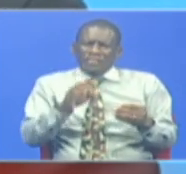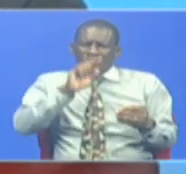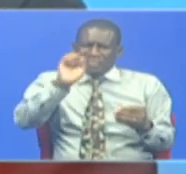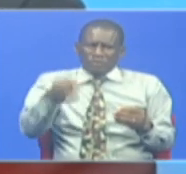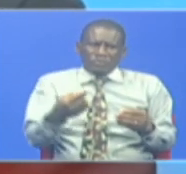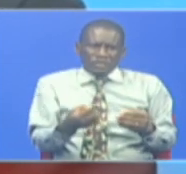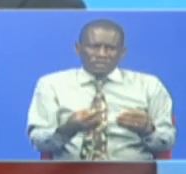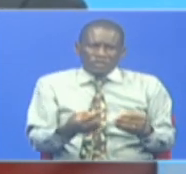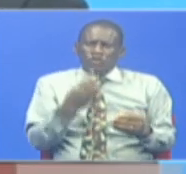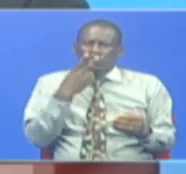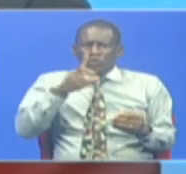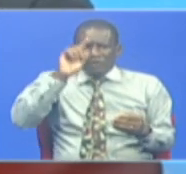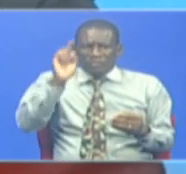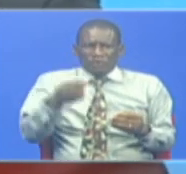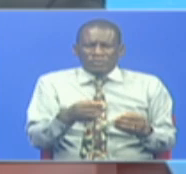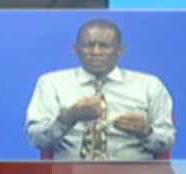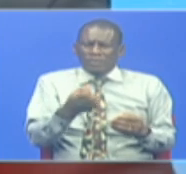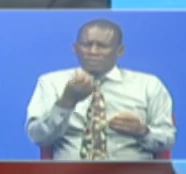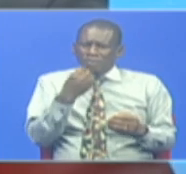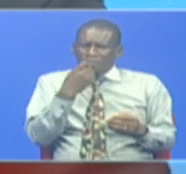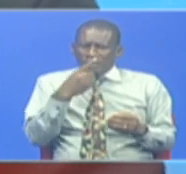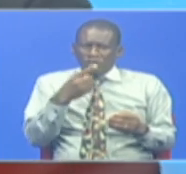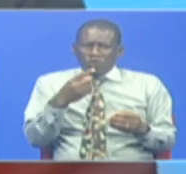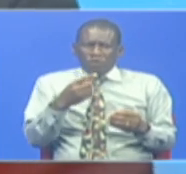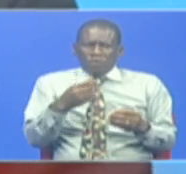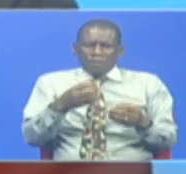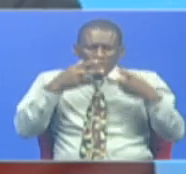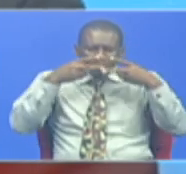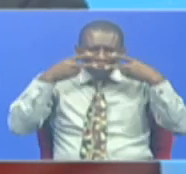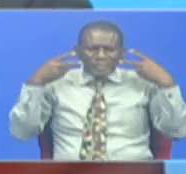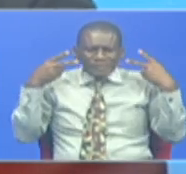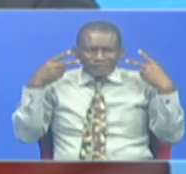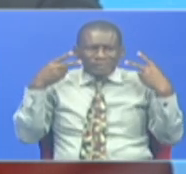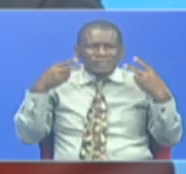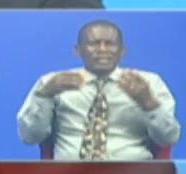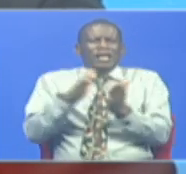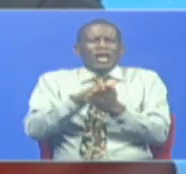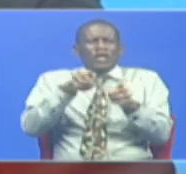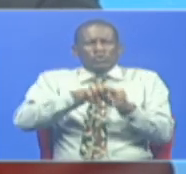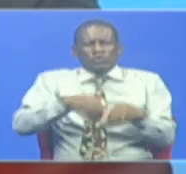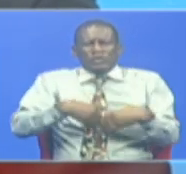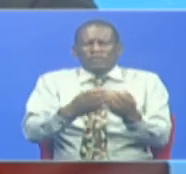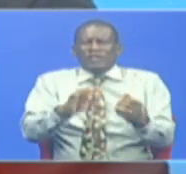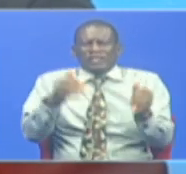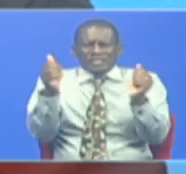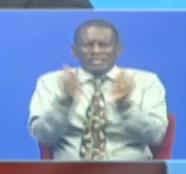200,000 medical surgical masks, and then another